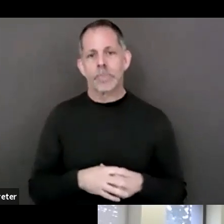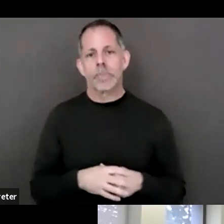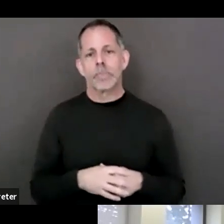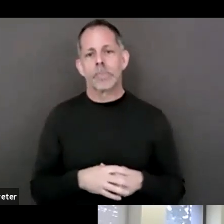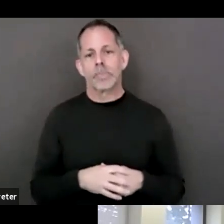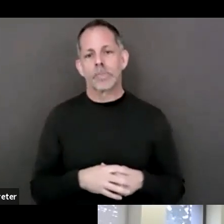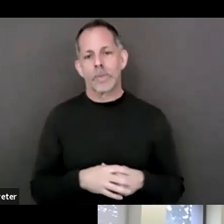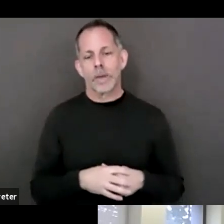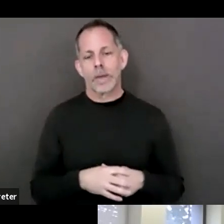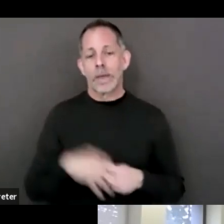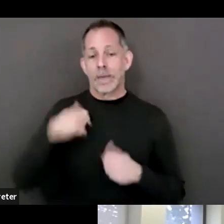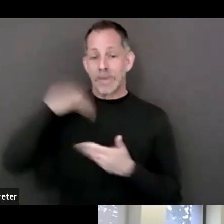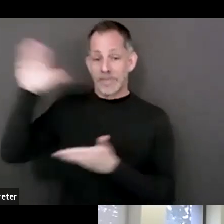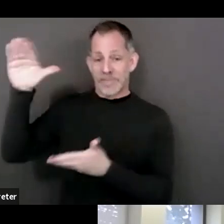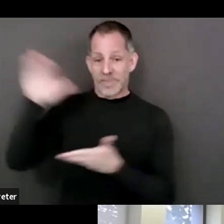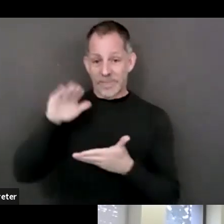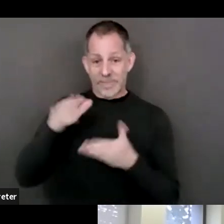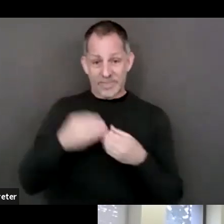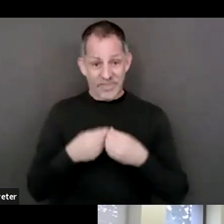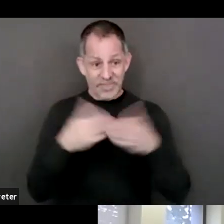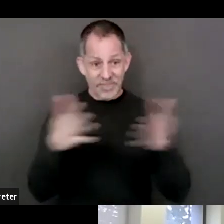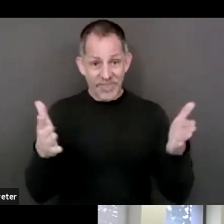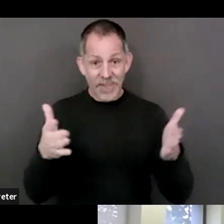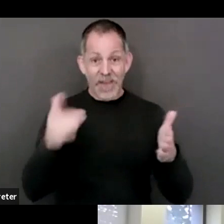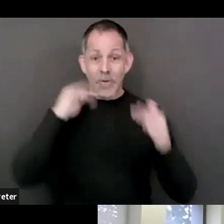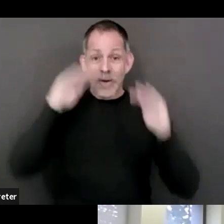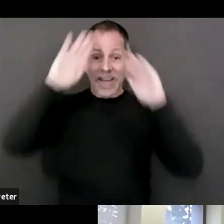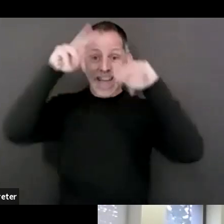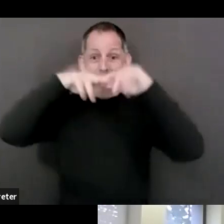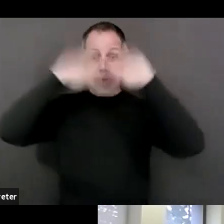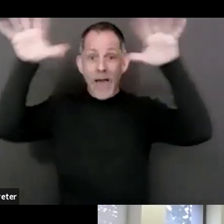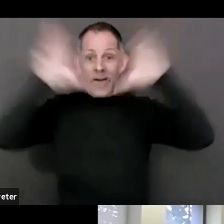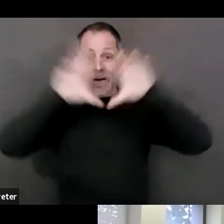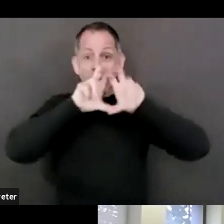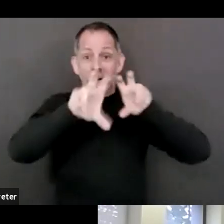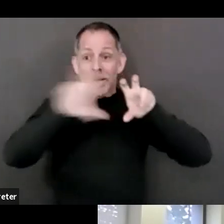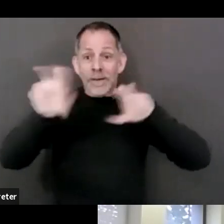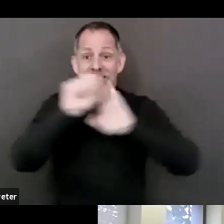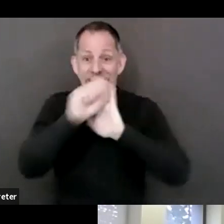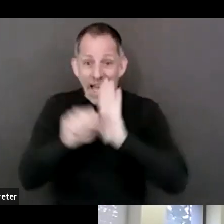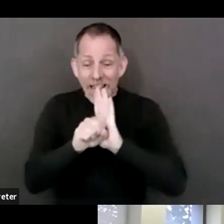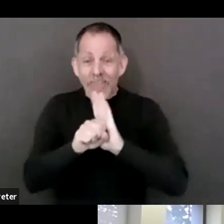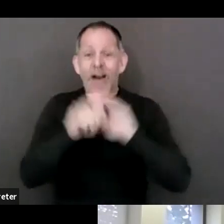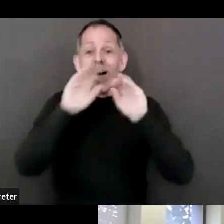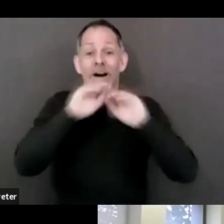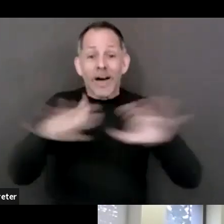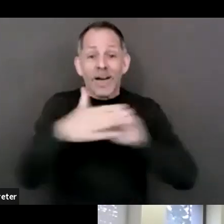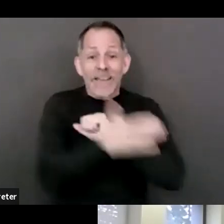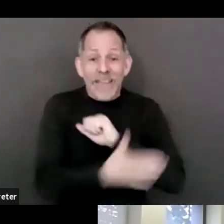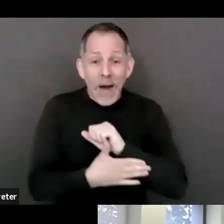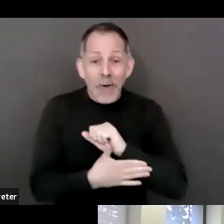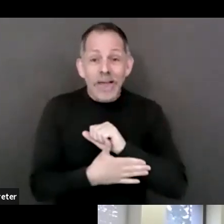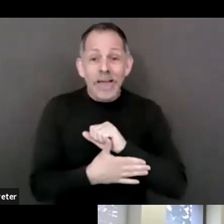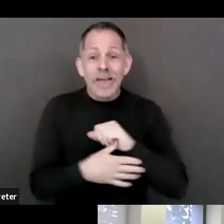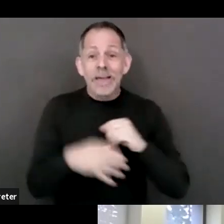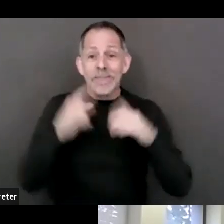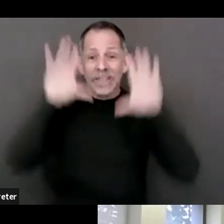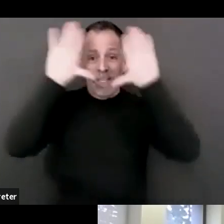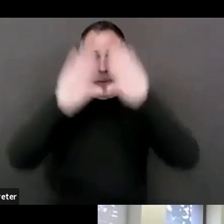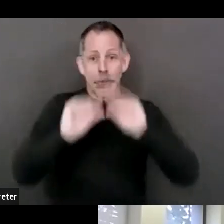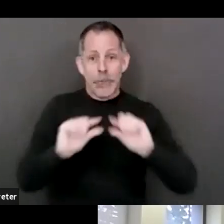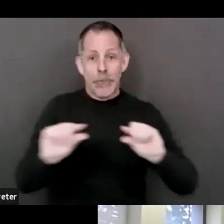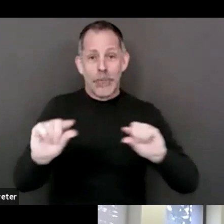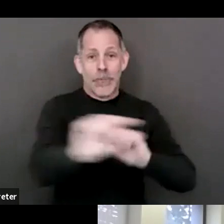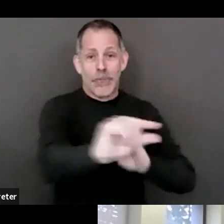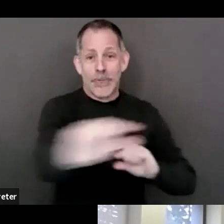steam for Johnson & Johnson, it's going to be kind of a trickle once we've used up our inventory that's pretty limited